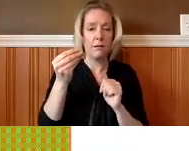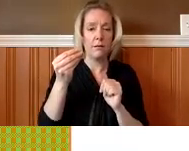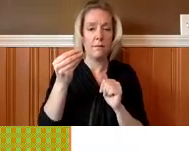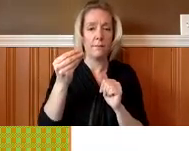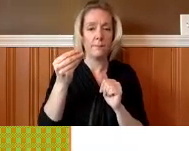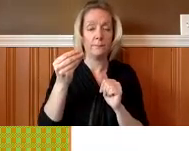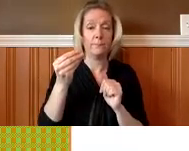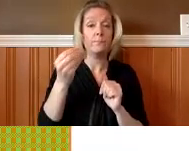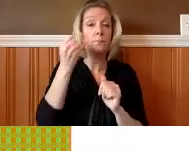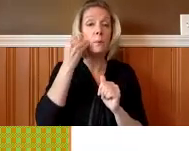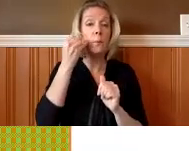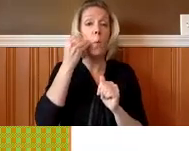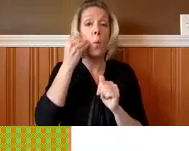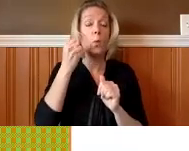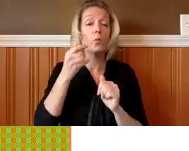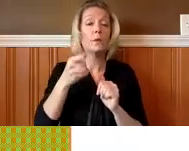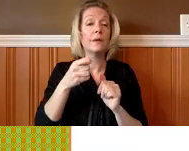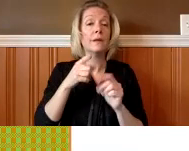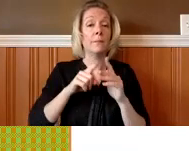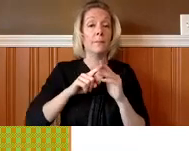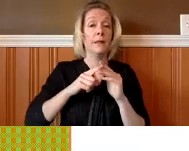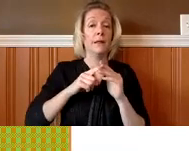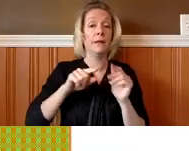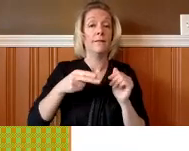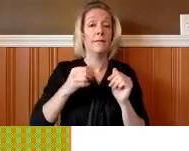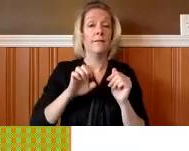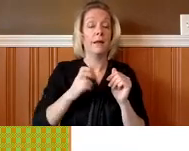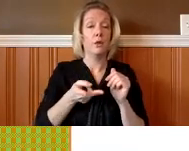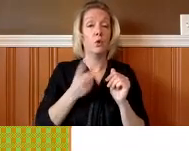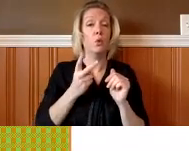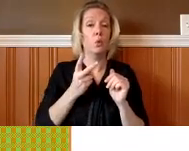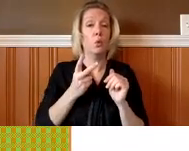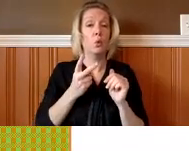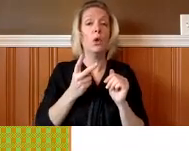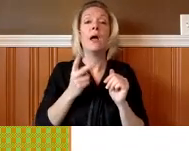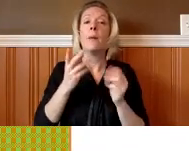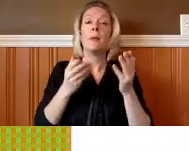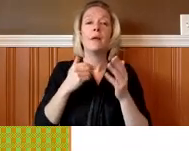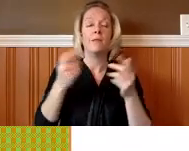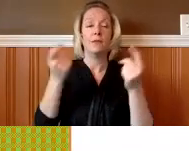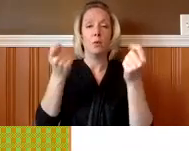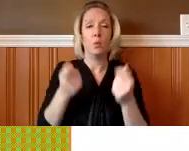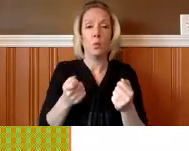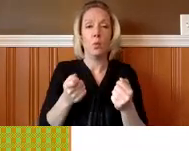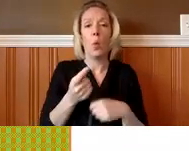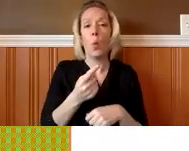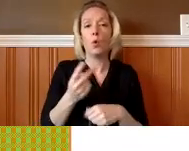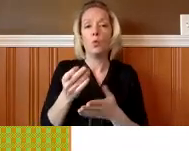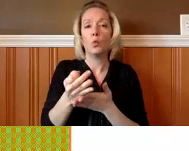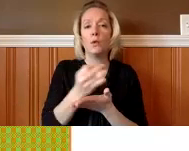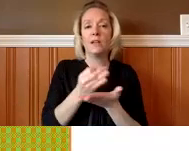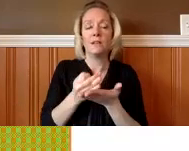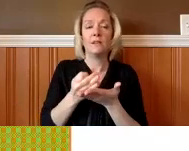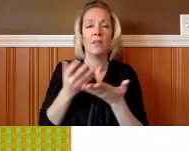or if he were lower phase 2, he might only be able to have 1 or 2 discs there in his array before he'd find